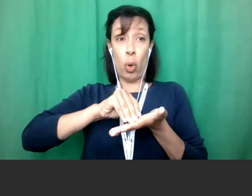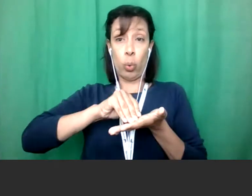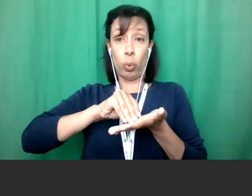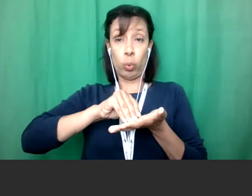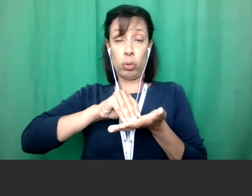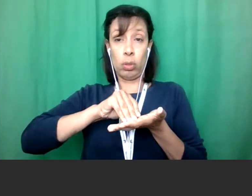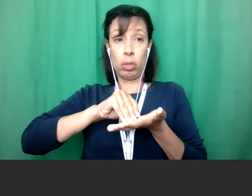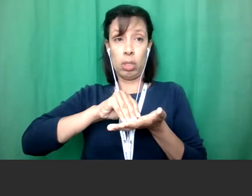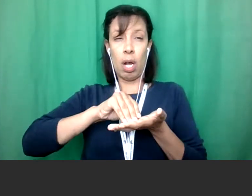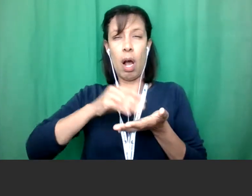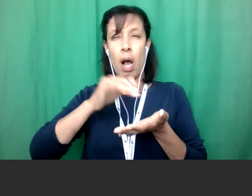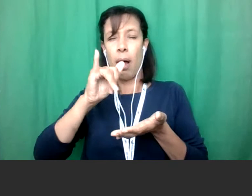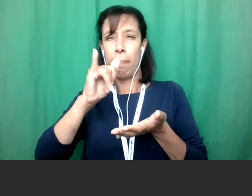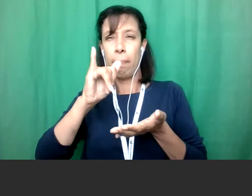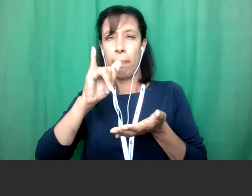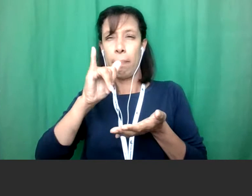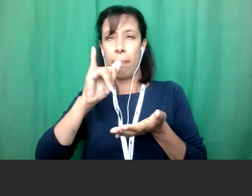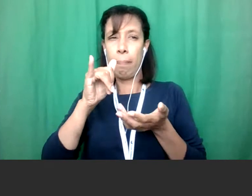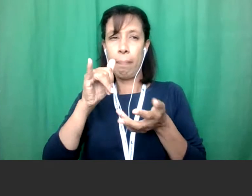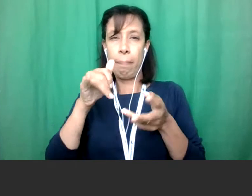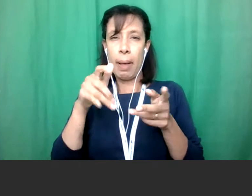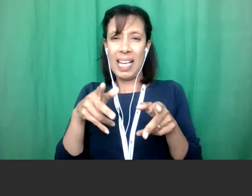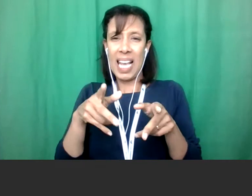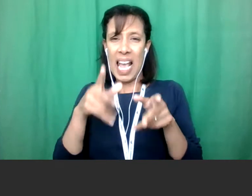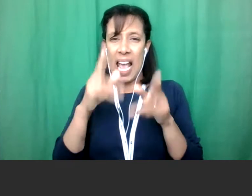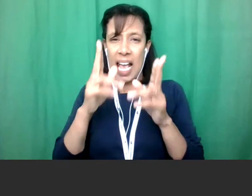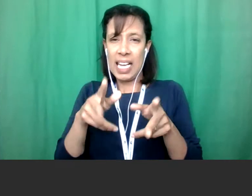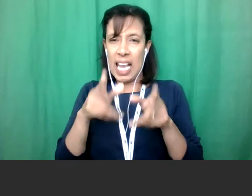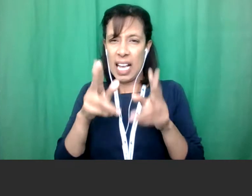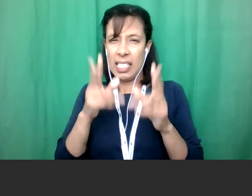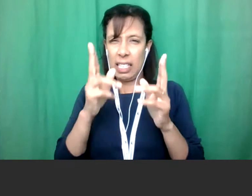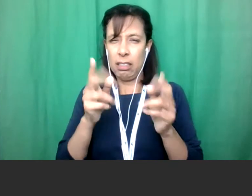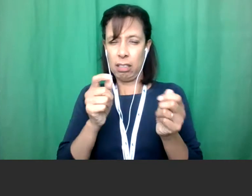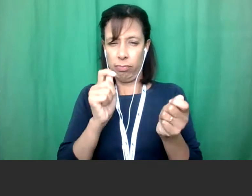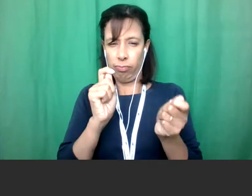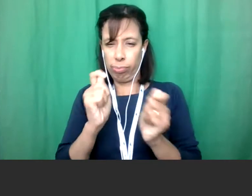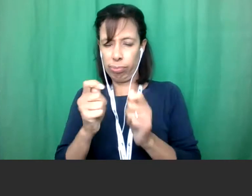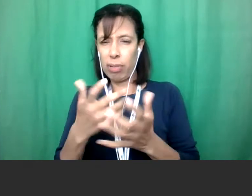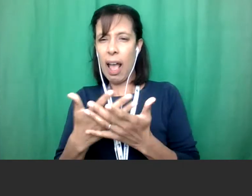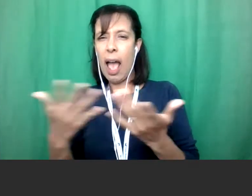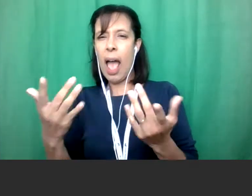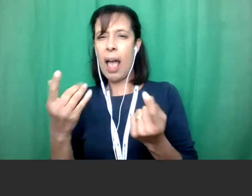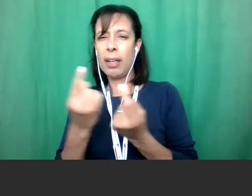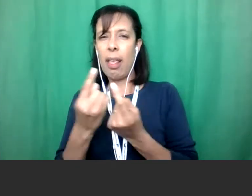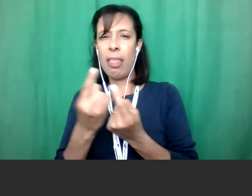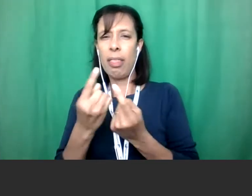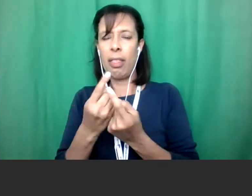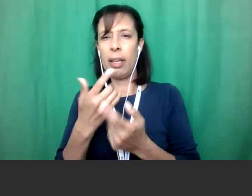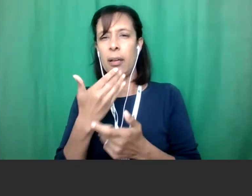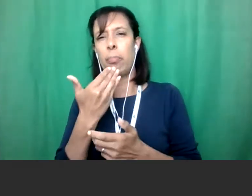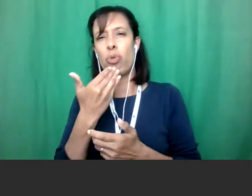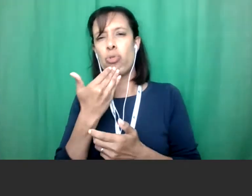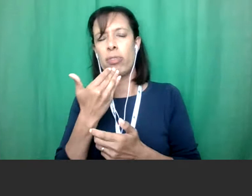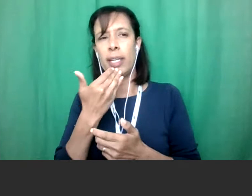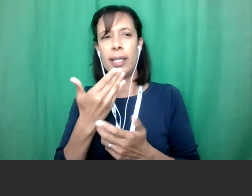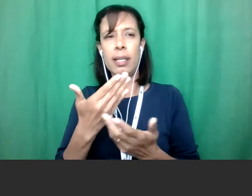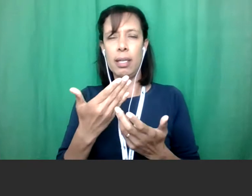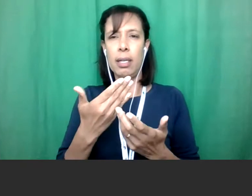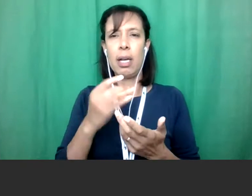possibly edit it slightly, so take out any kind of dull bits at the end, because there'll be lots of kind of goodbyes at the end.